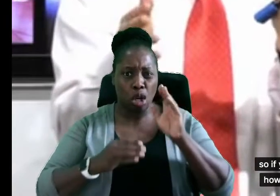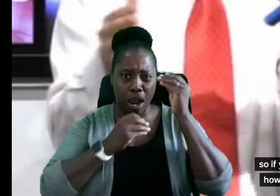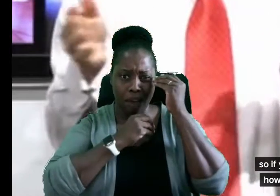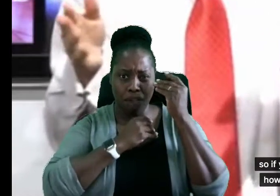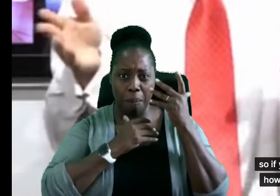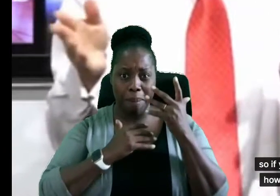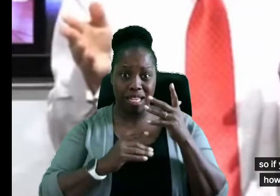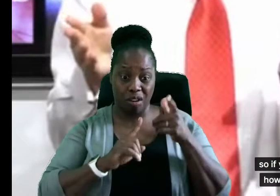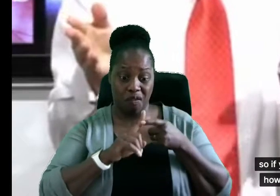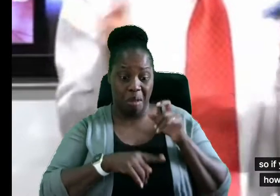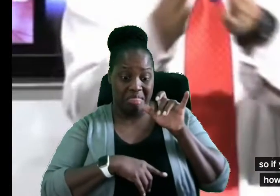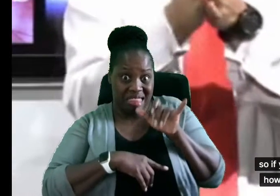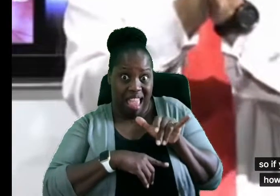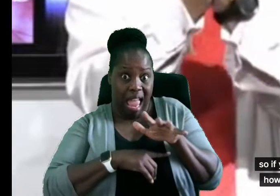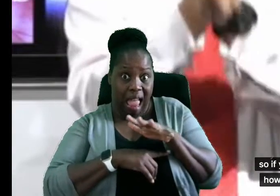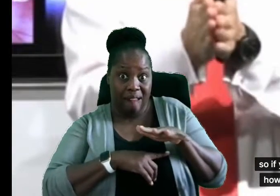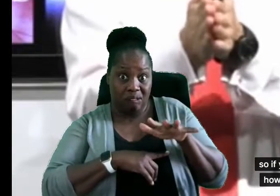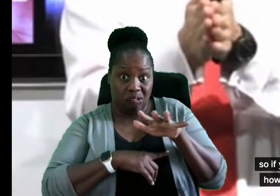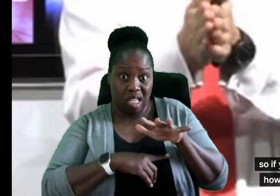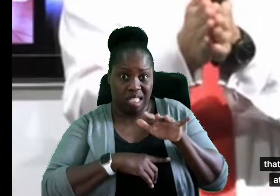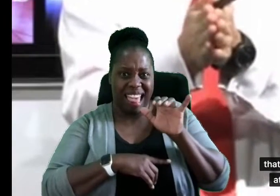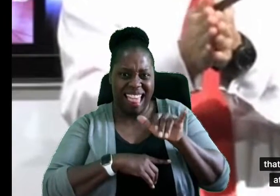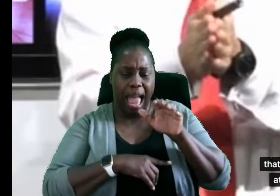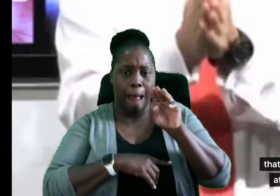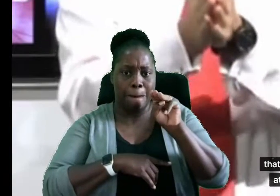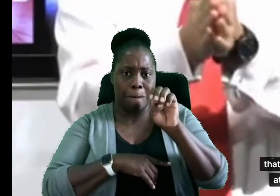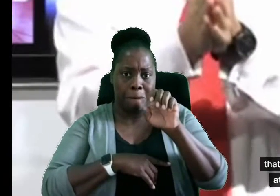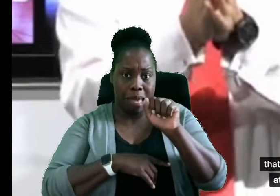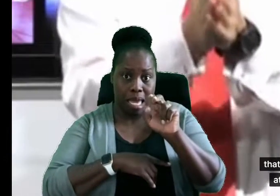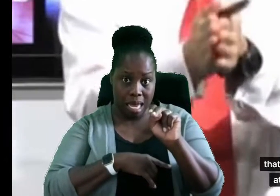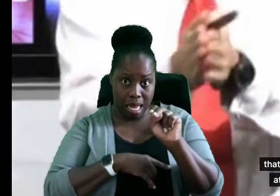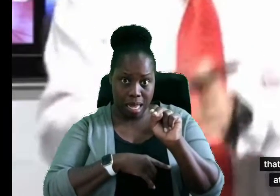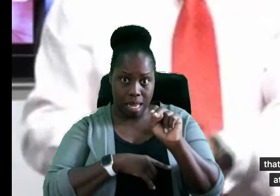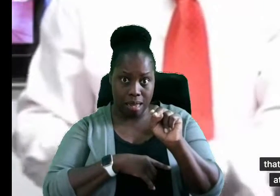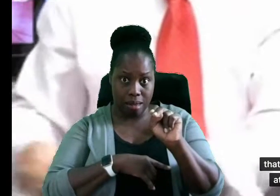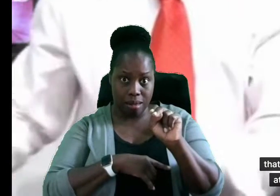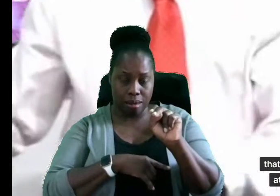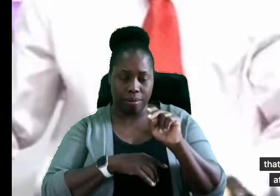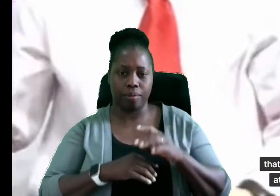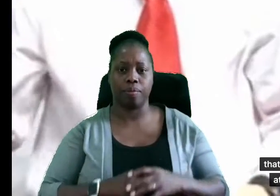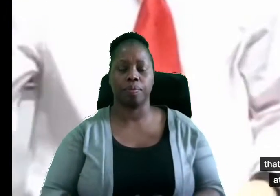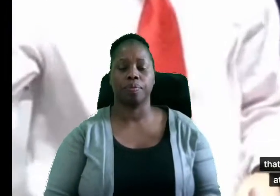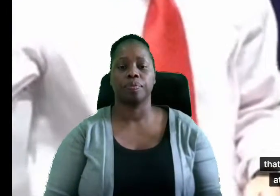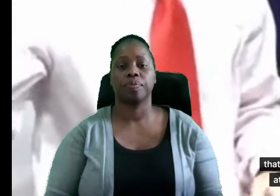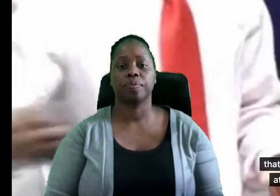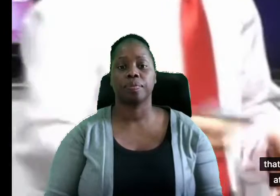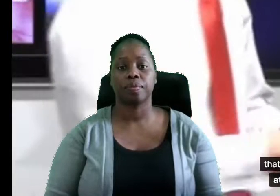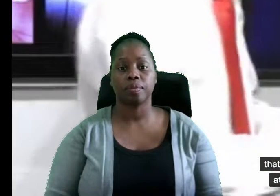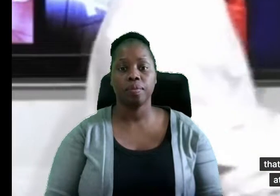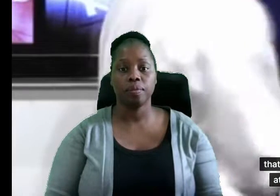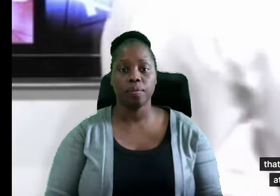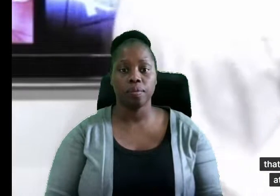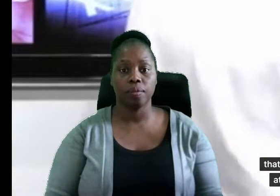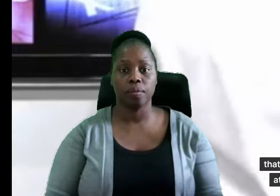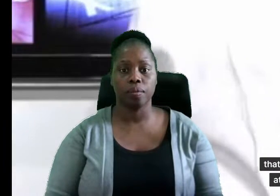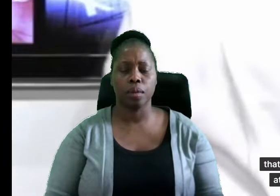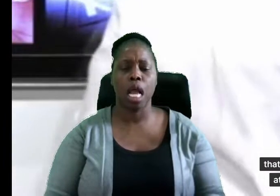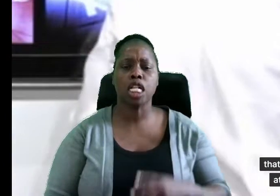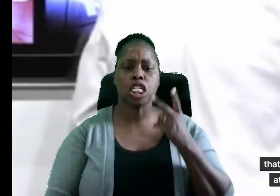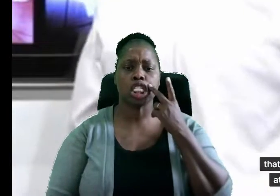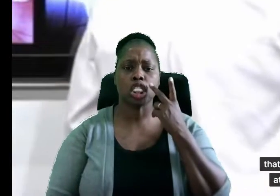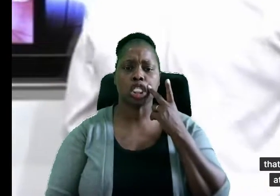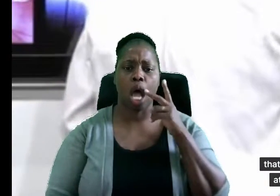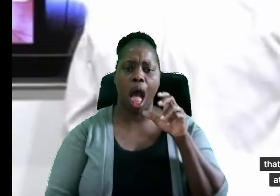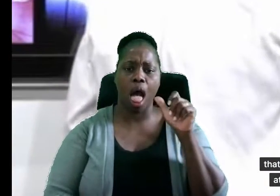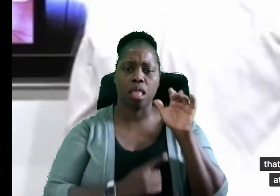spread out is your data relative to that average, to that mean. So let's look at another